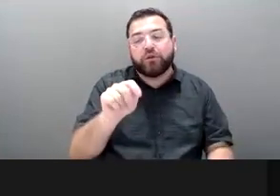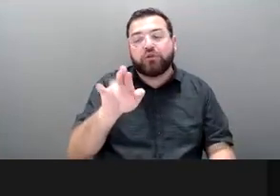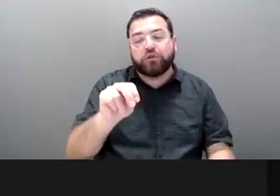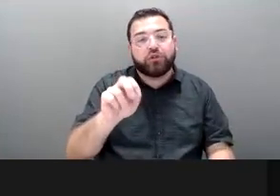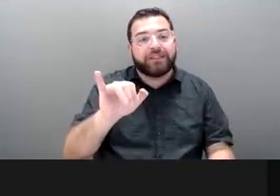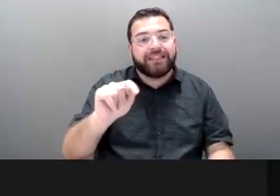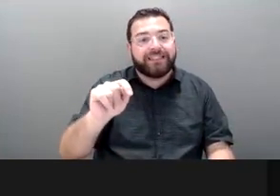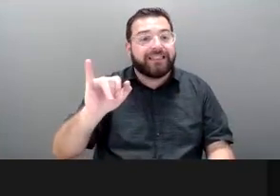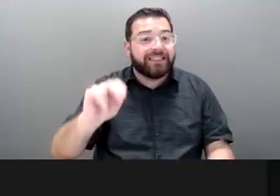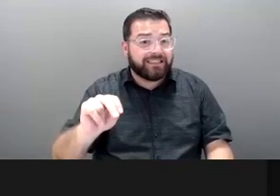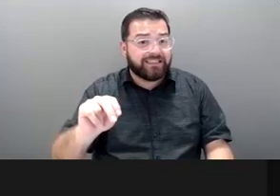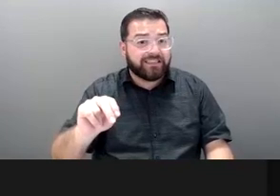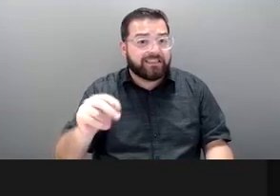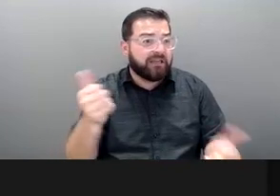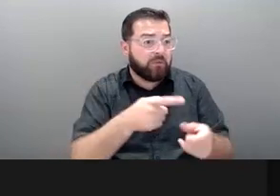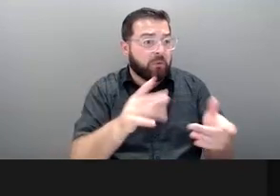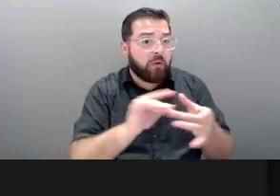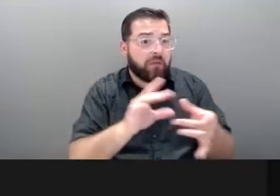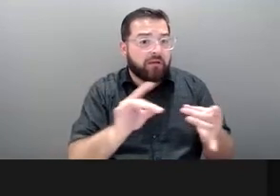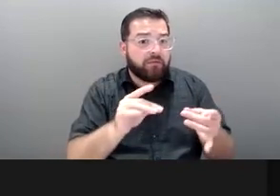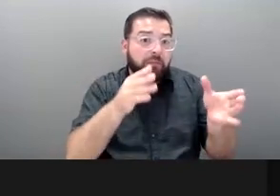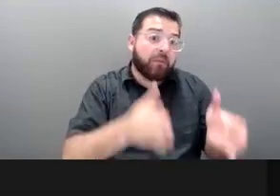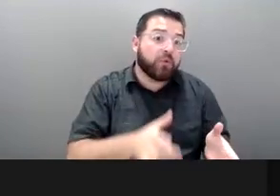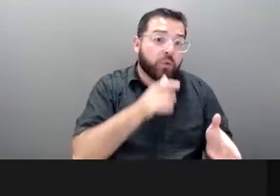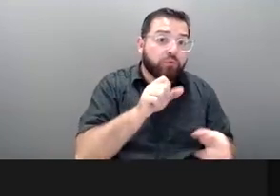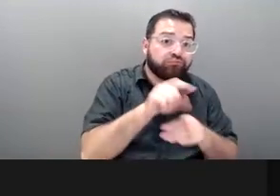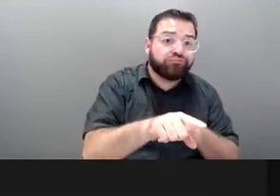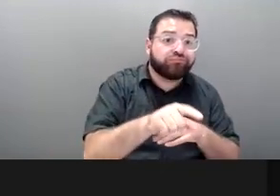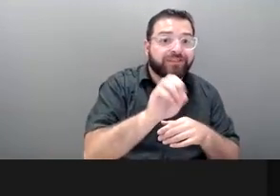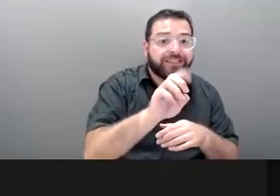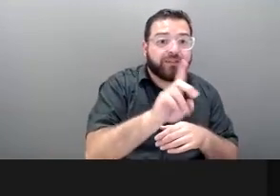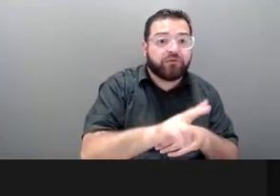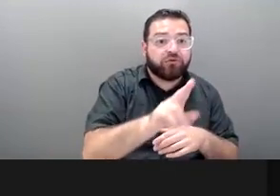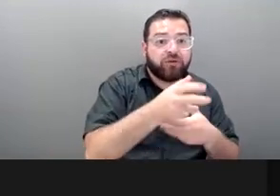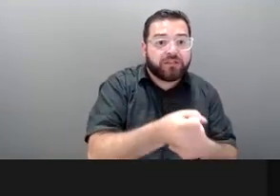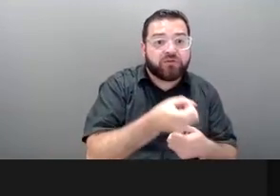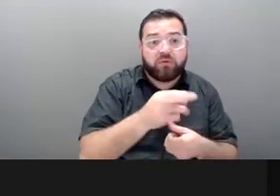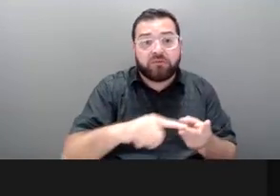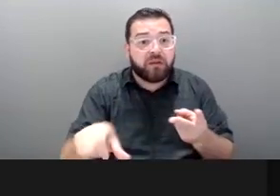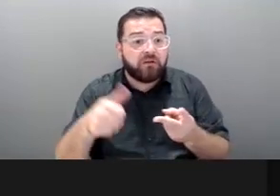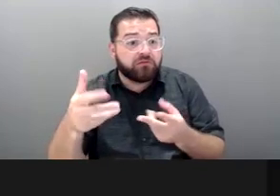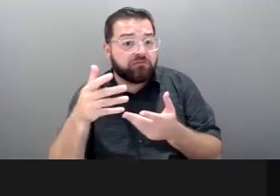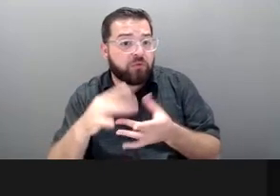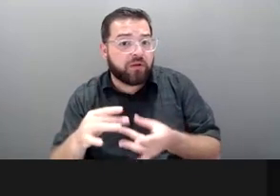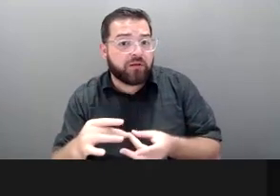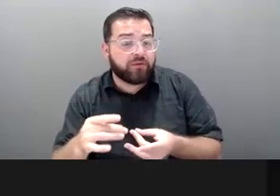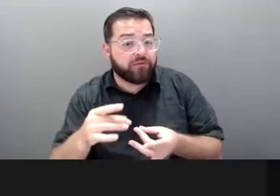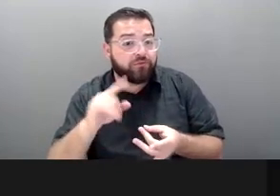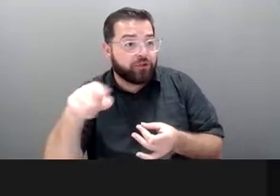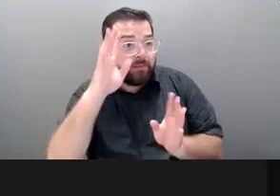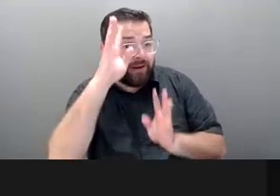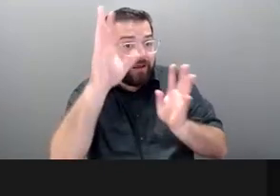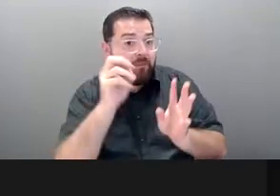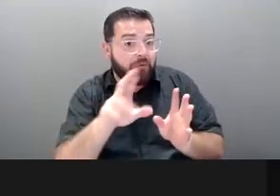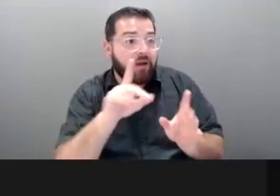wrote EduTrust or someone else on what EduTrust is? Did you make up that word or is that a term?